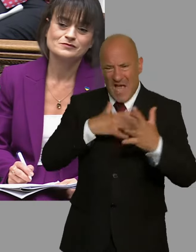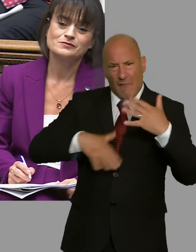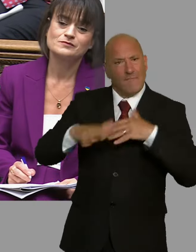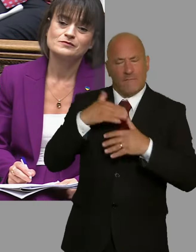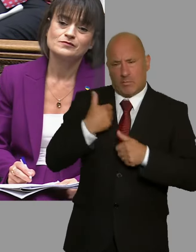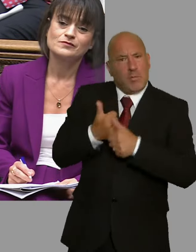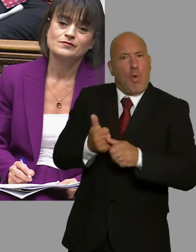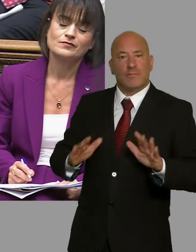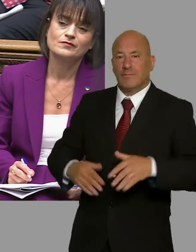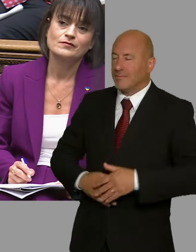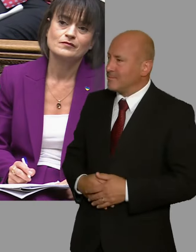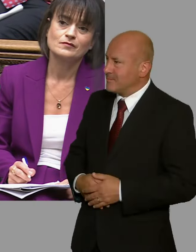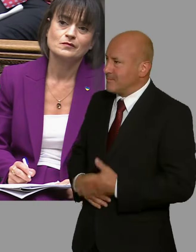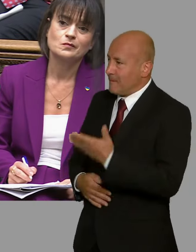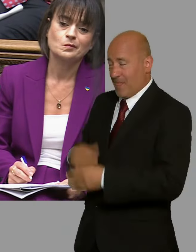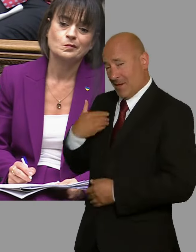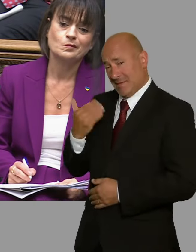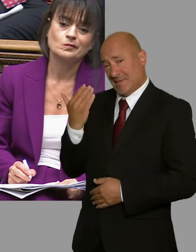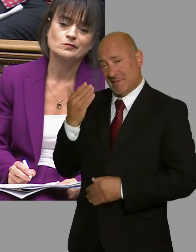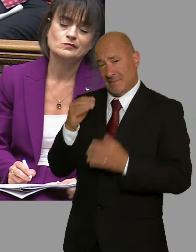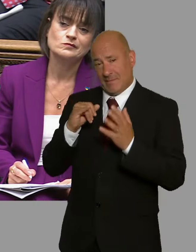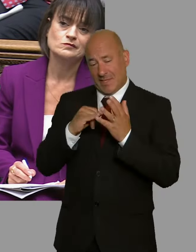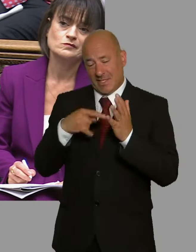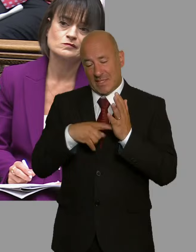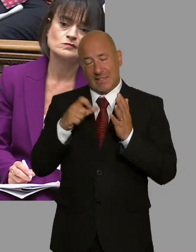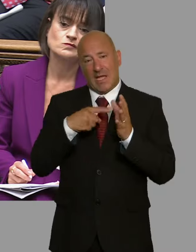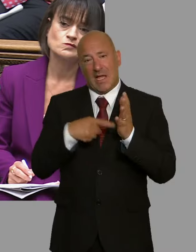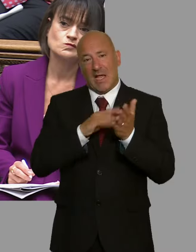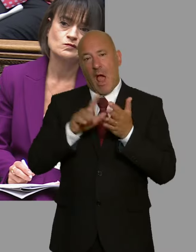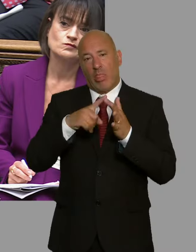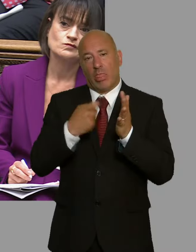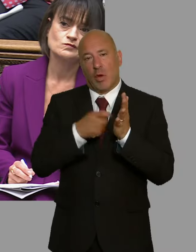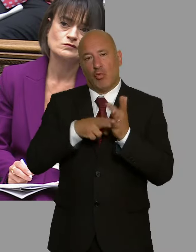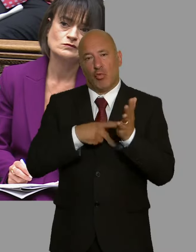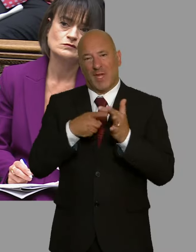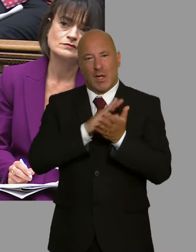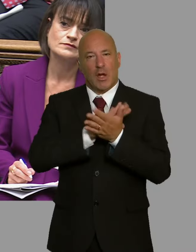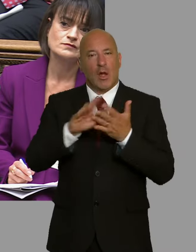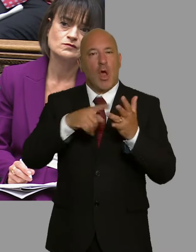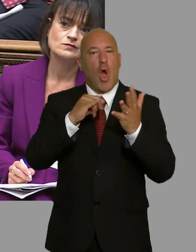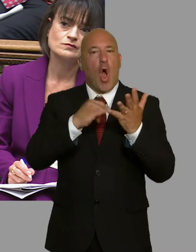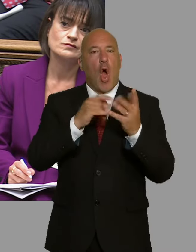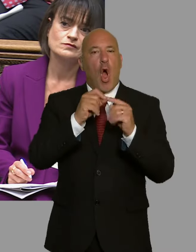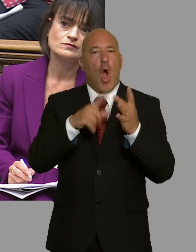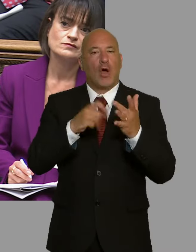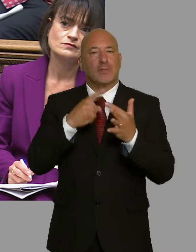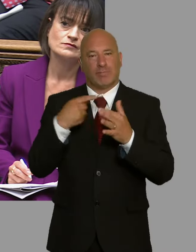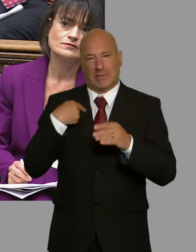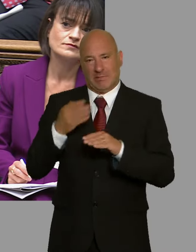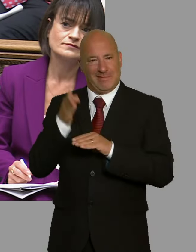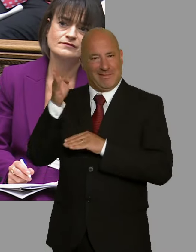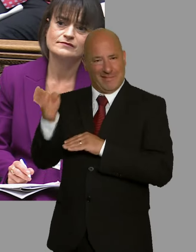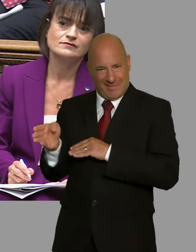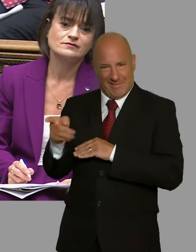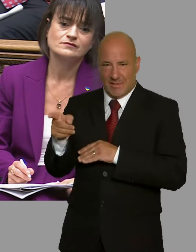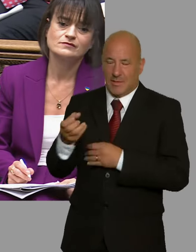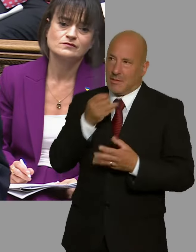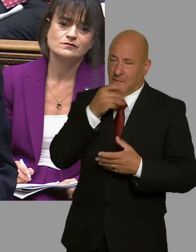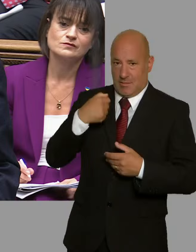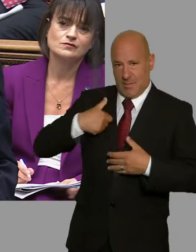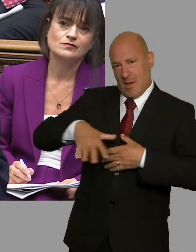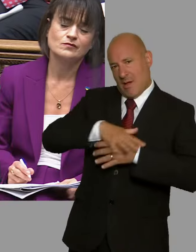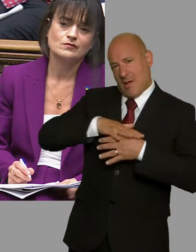Speaker. I discovered, speaking to them, that they have to pay in excess of £350,000 a year for medication, and it can only be sourced from the